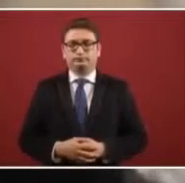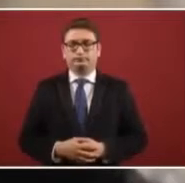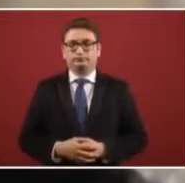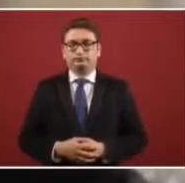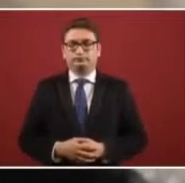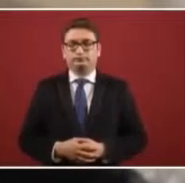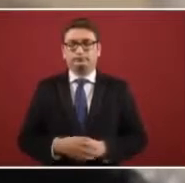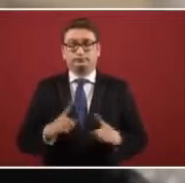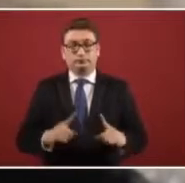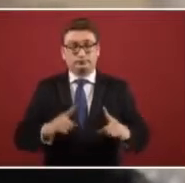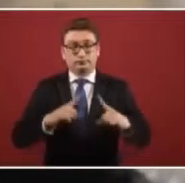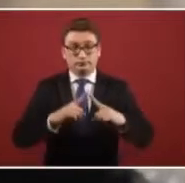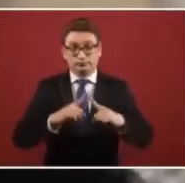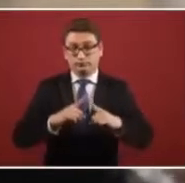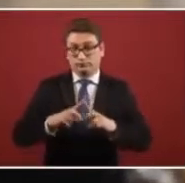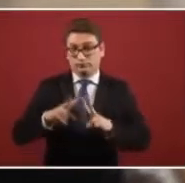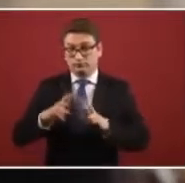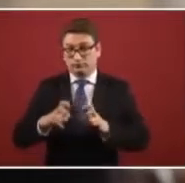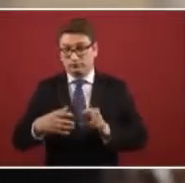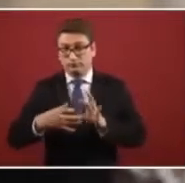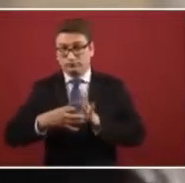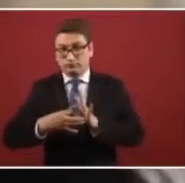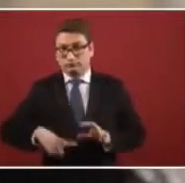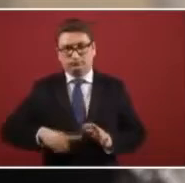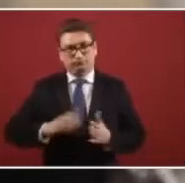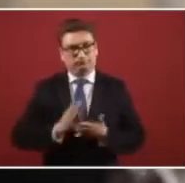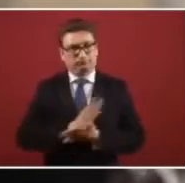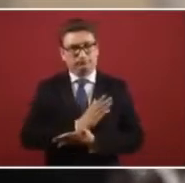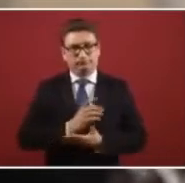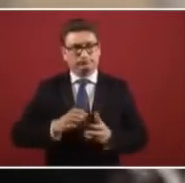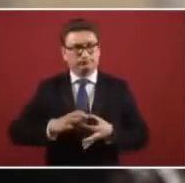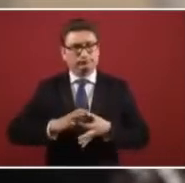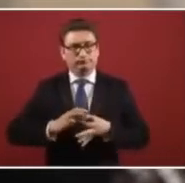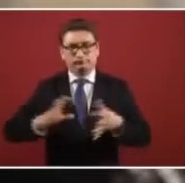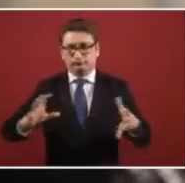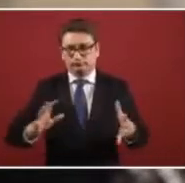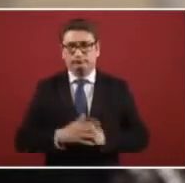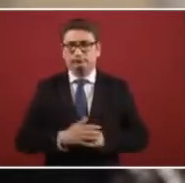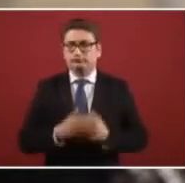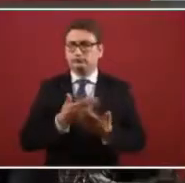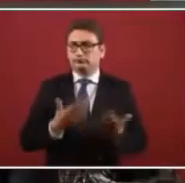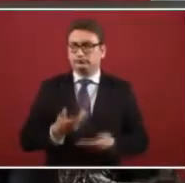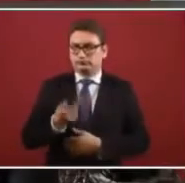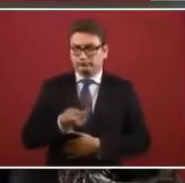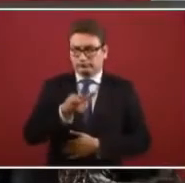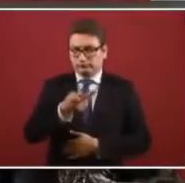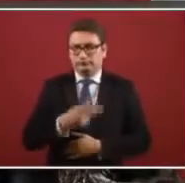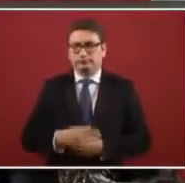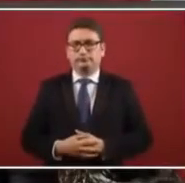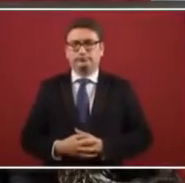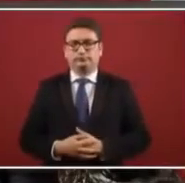1957, they completed the separation from state and church, from social